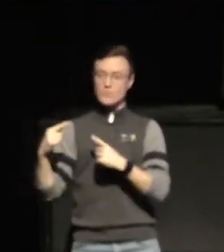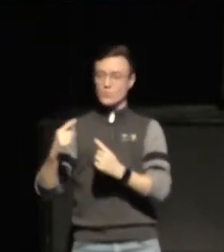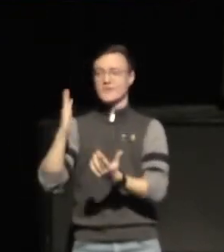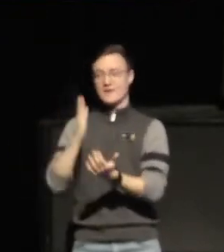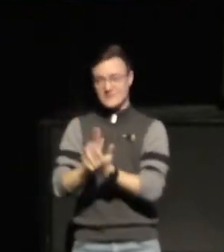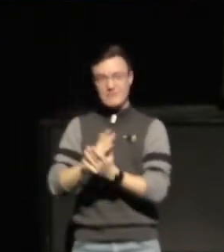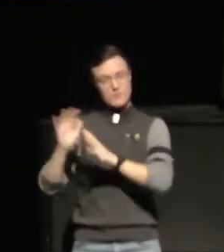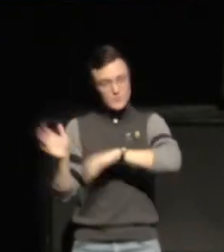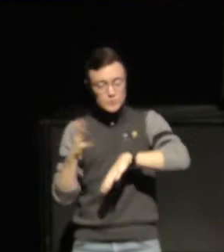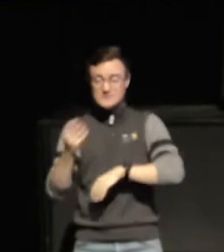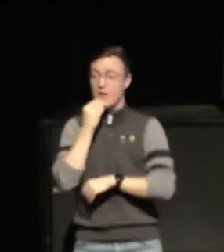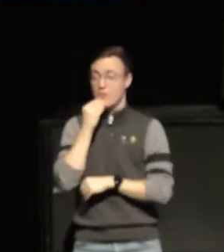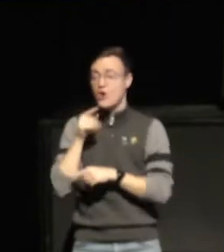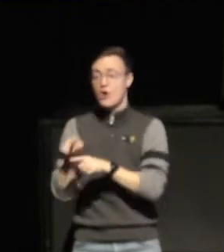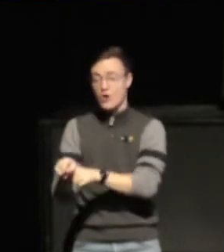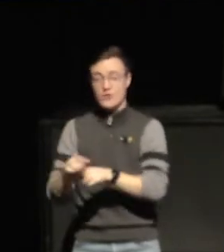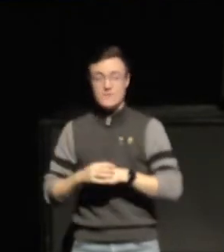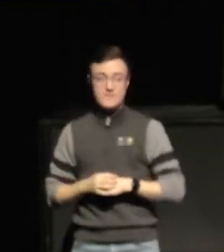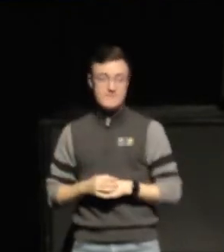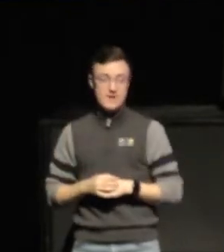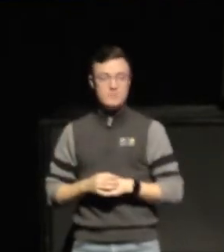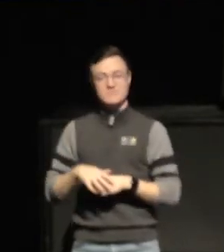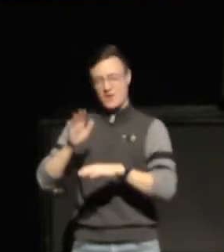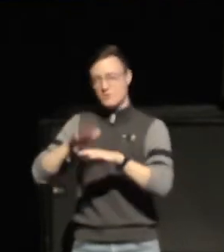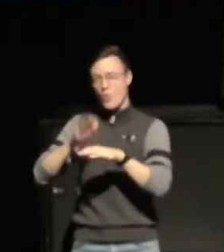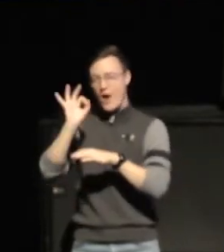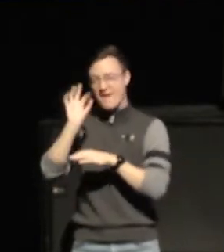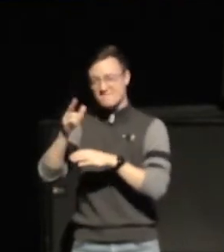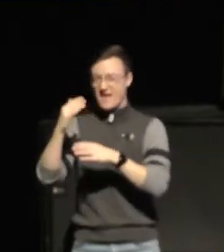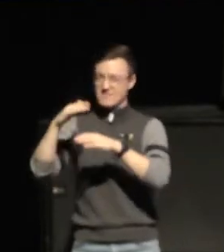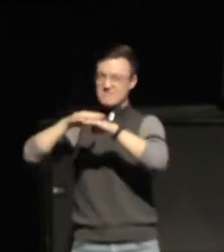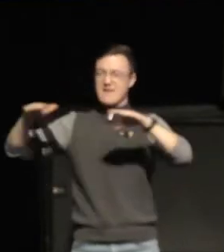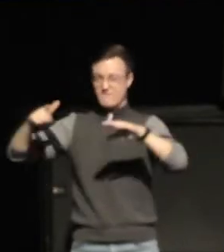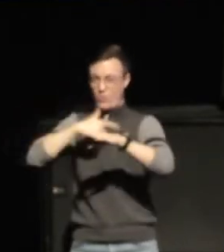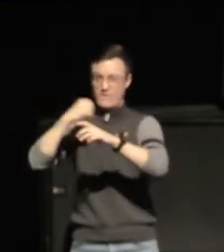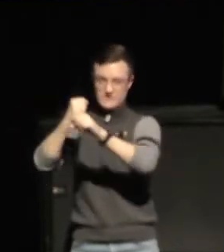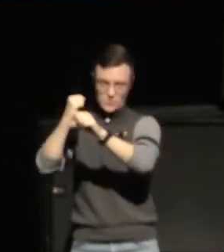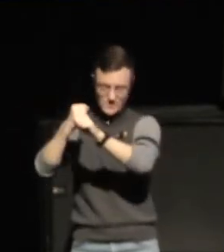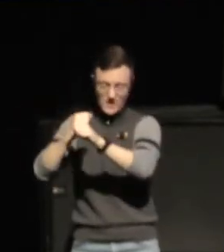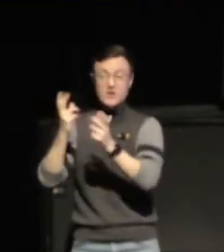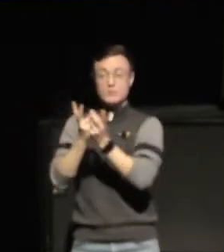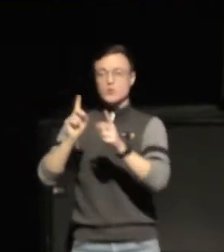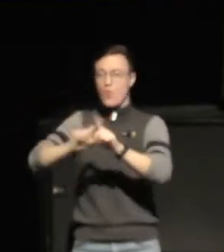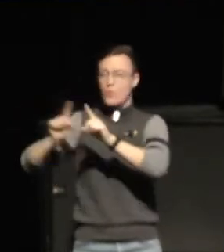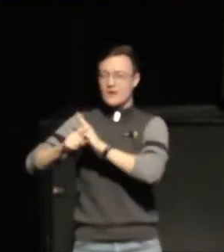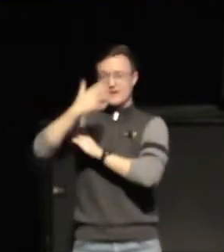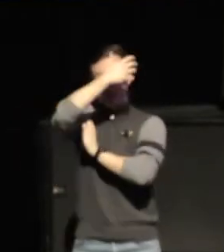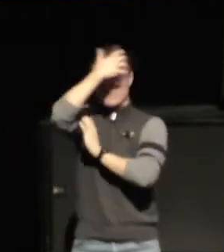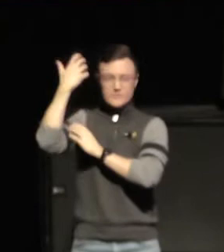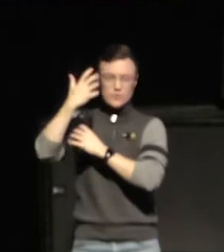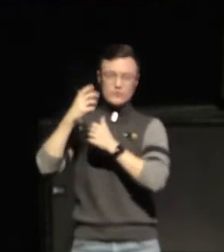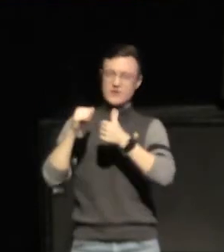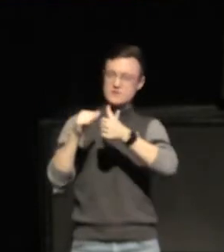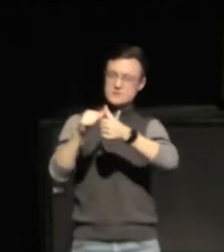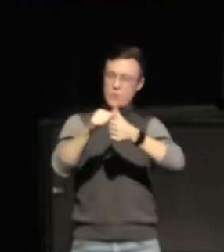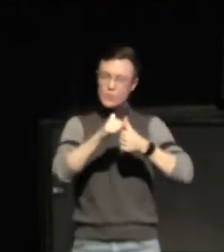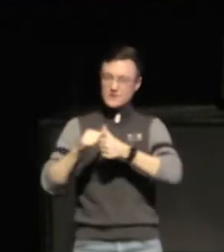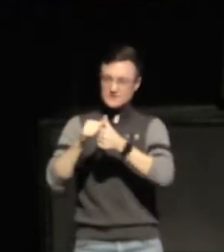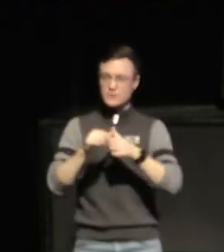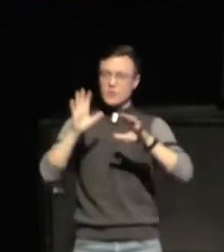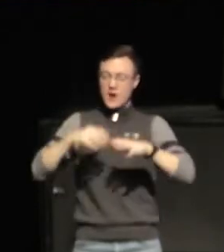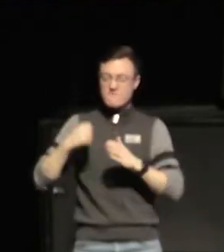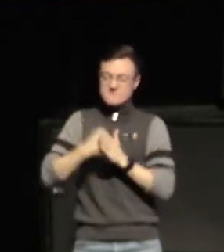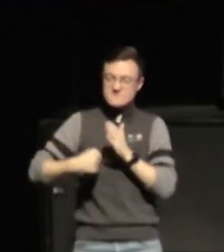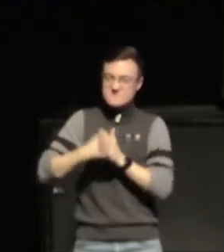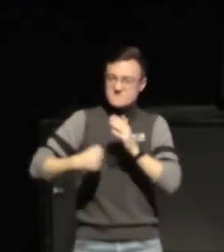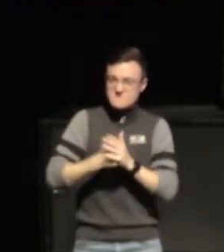instrument at the United Nations level. So peasants' rights movements had been working on declaratory